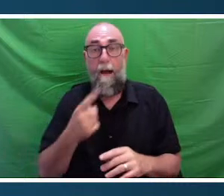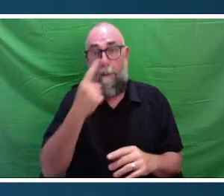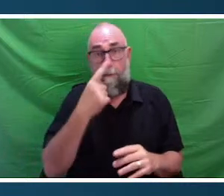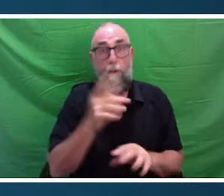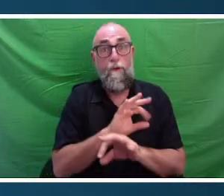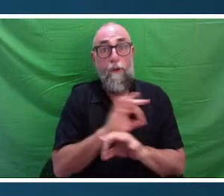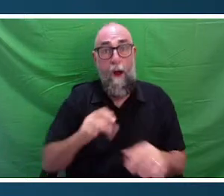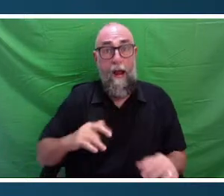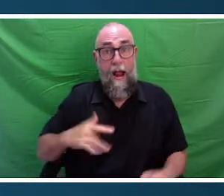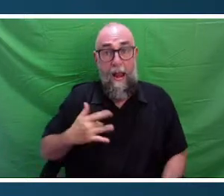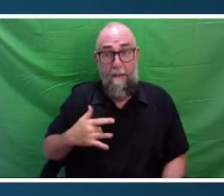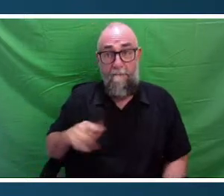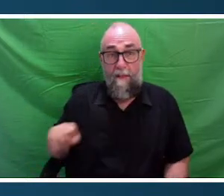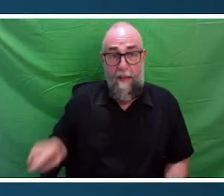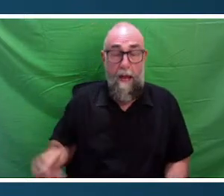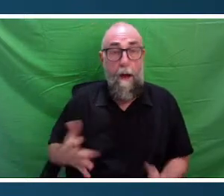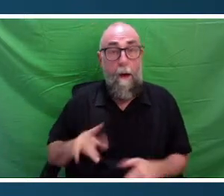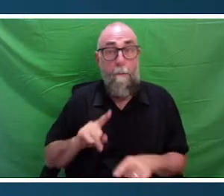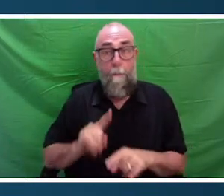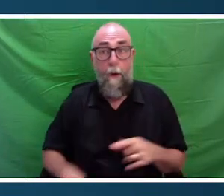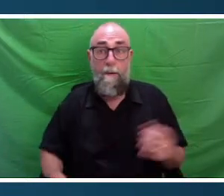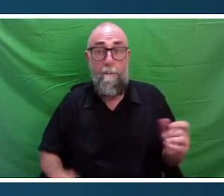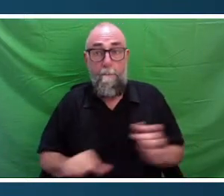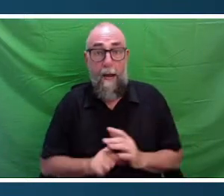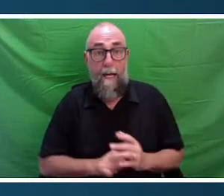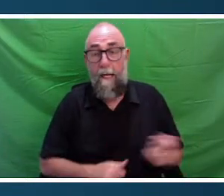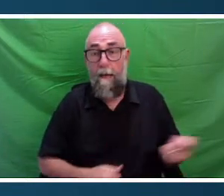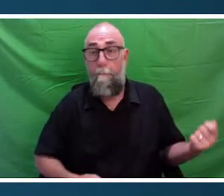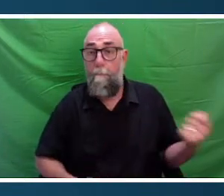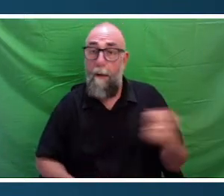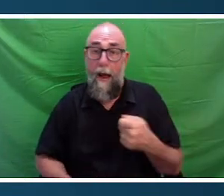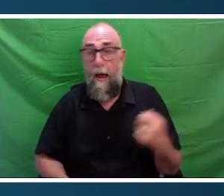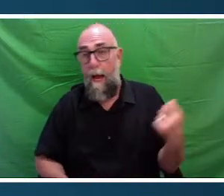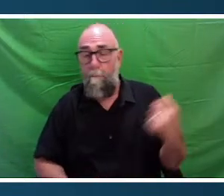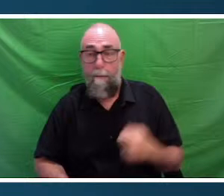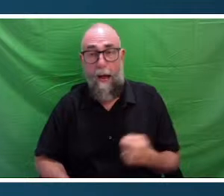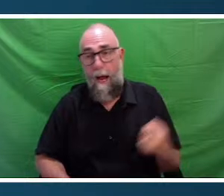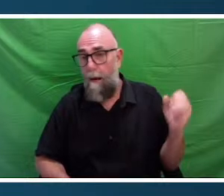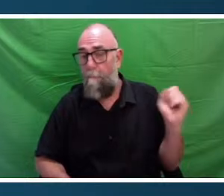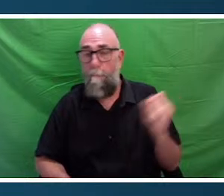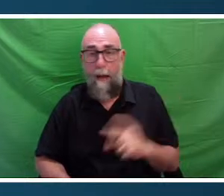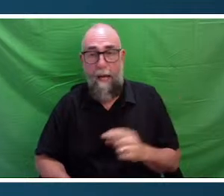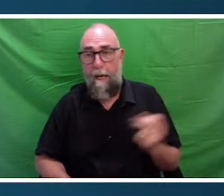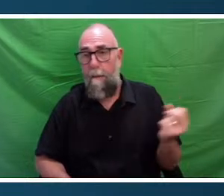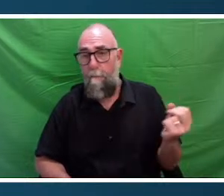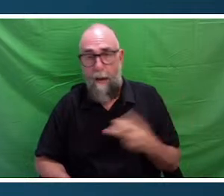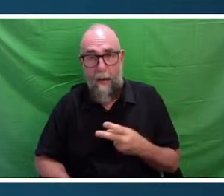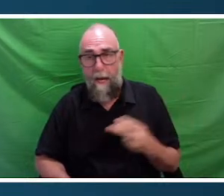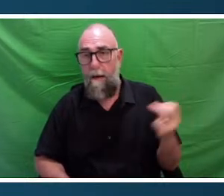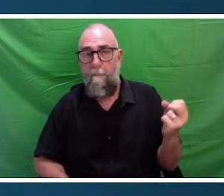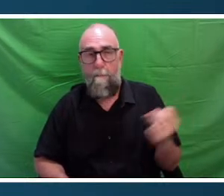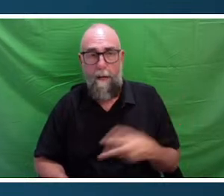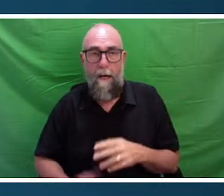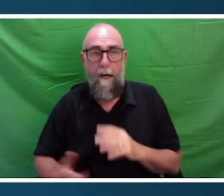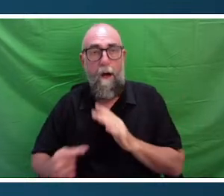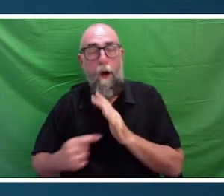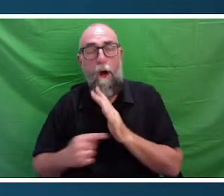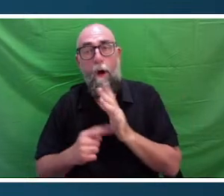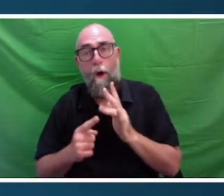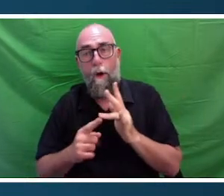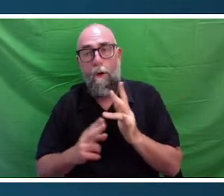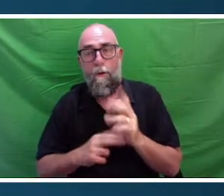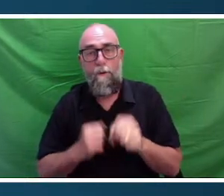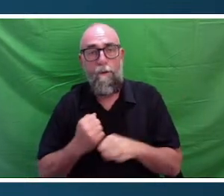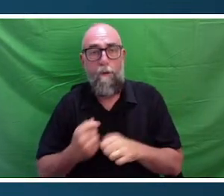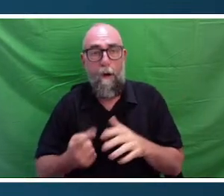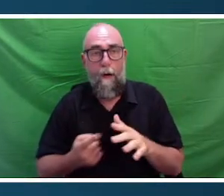most households actually do send and receive remittances in the survey in Tonga, which shouldn't actually be surprising because Tonga is one of the high sending countries and has